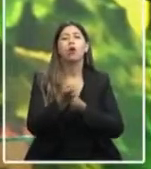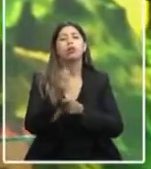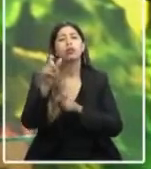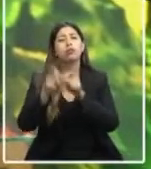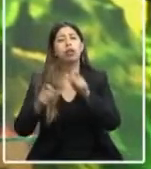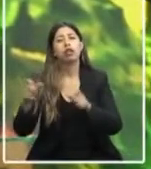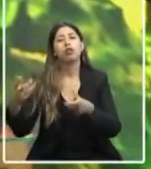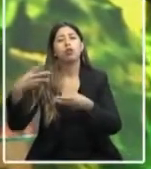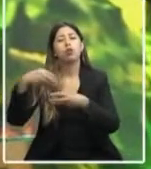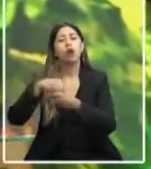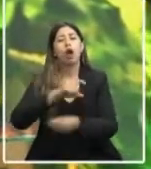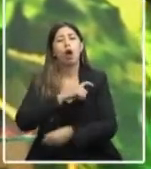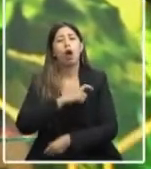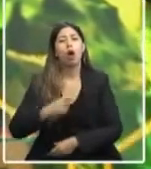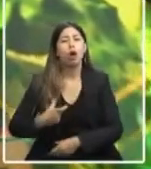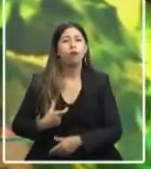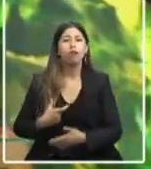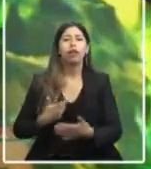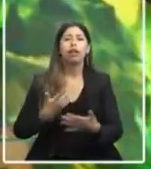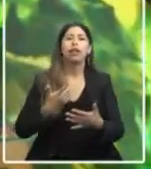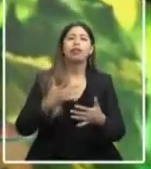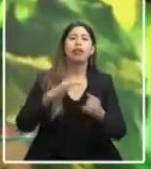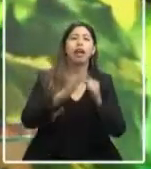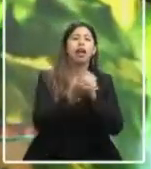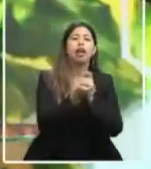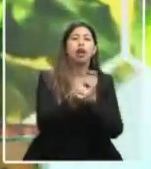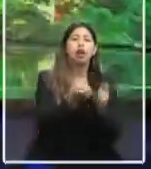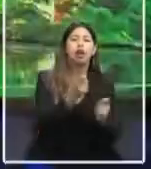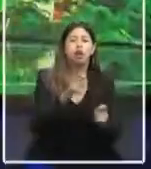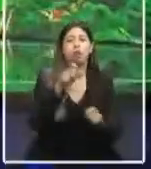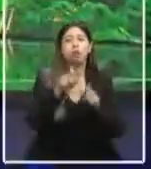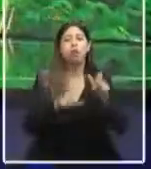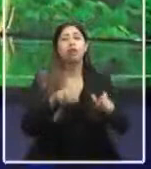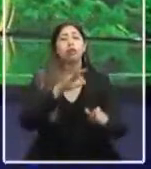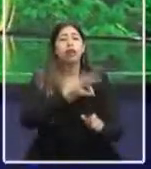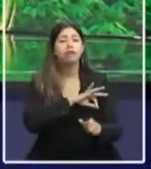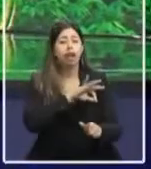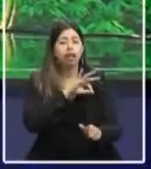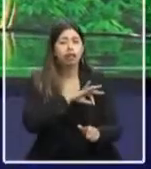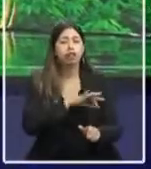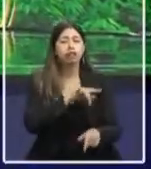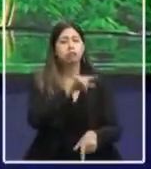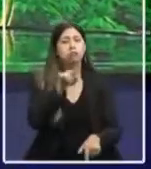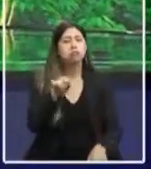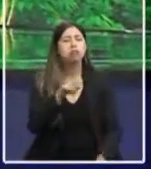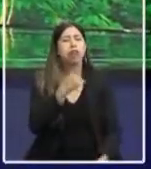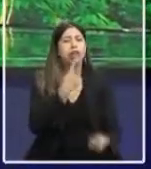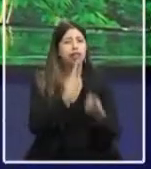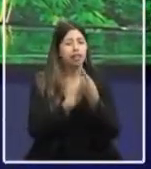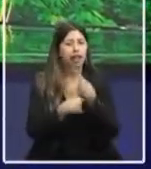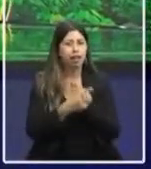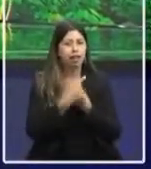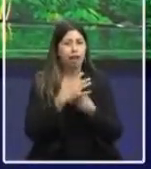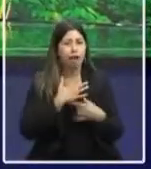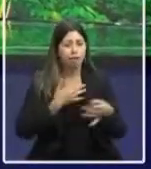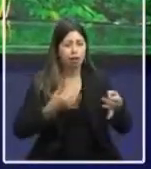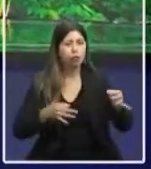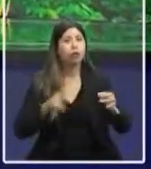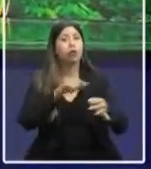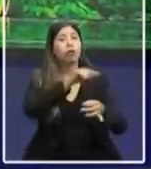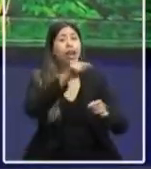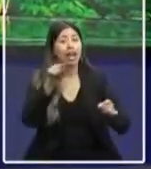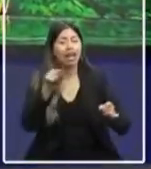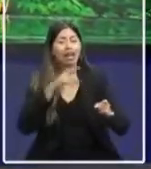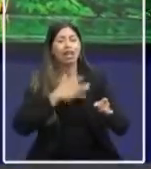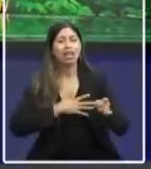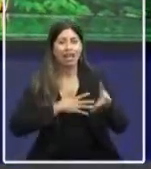so forth, because they wanted to learn about it. And one reason I think there has been excitement in it